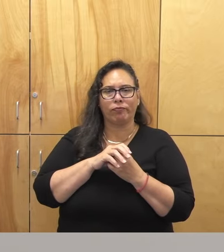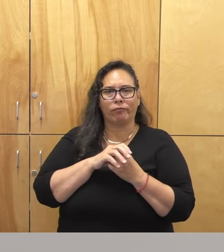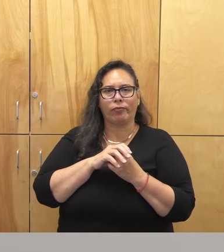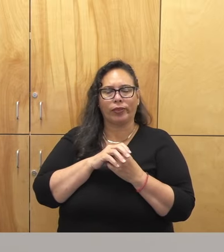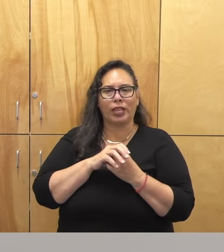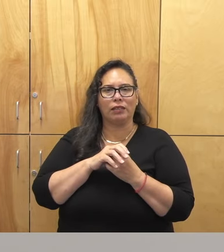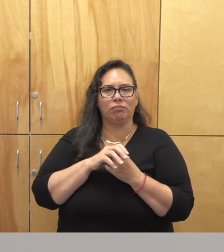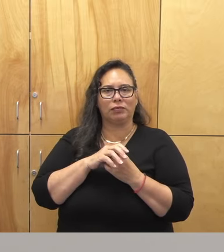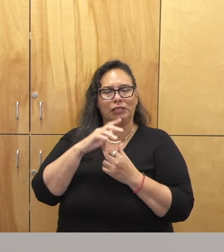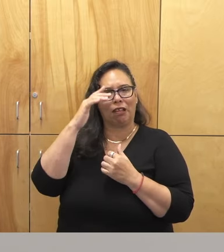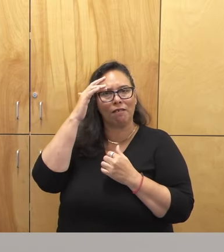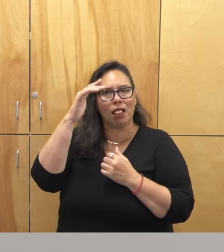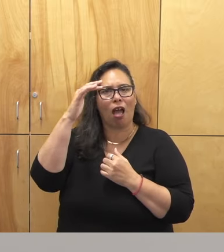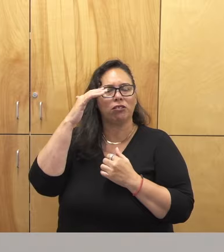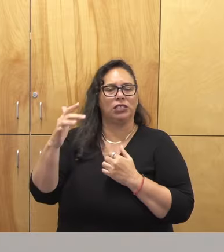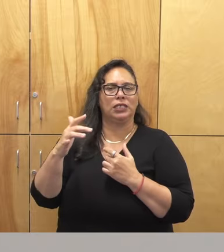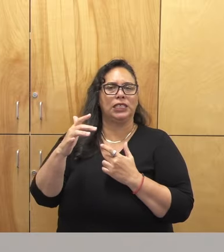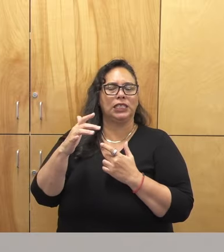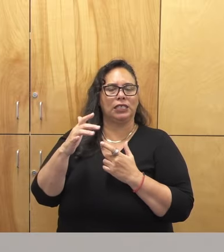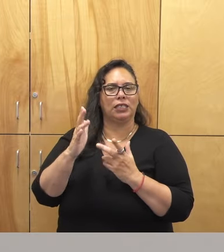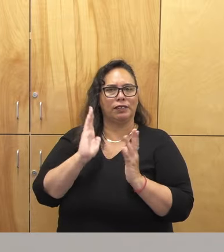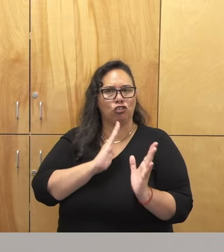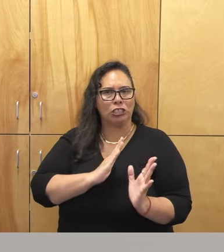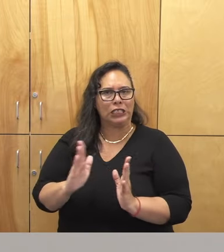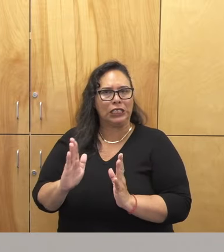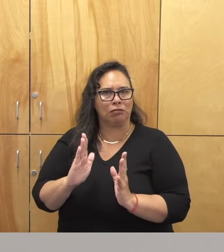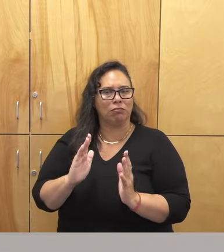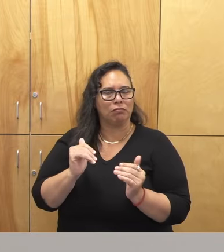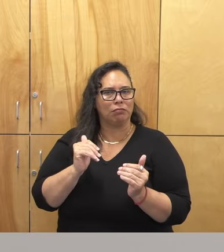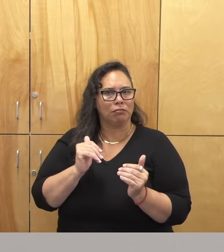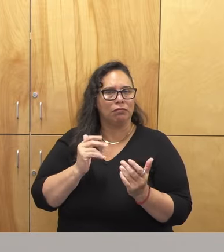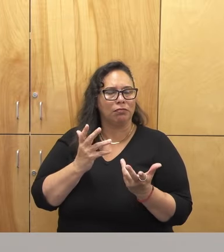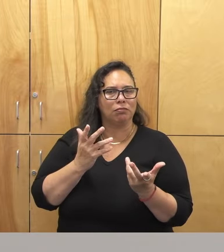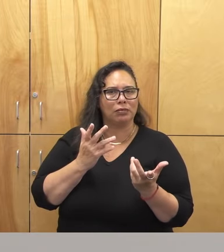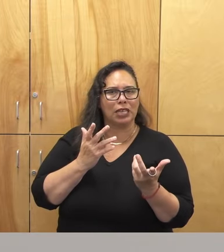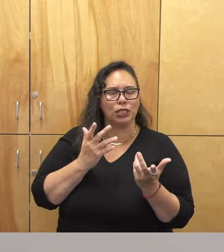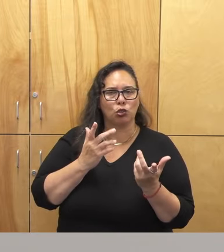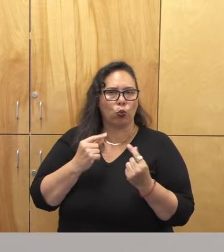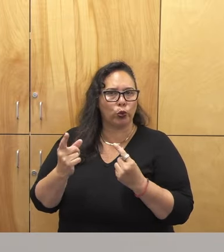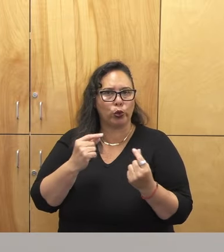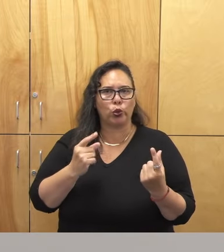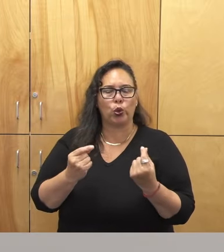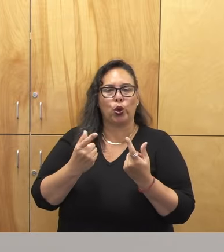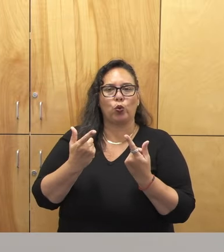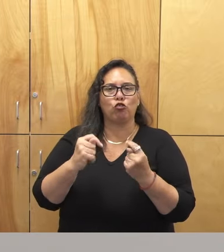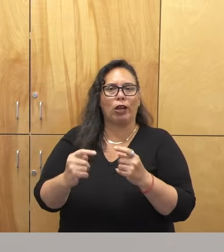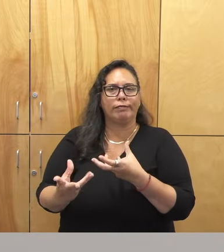it's the philosophy of the strategic plan that what we're doing is we're trying to involve